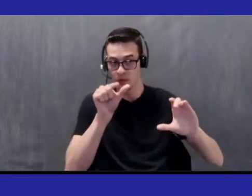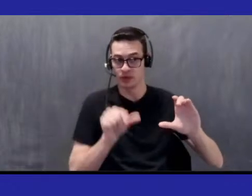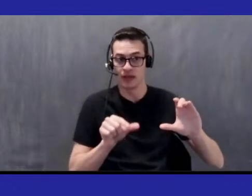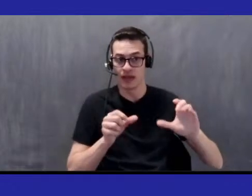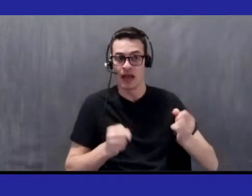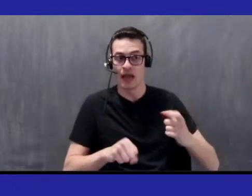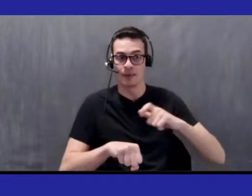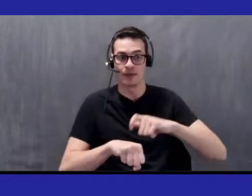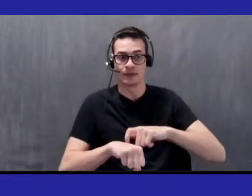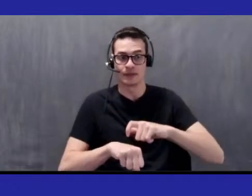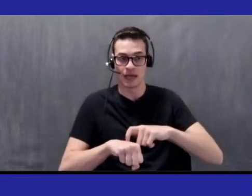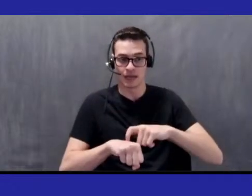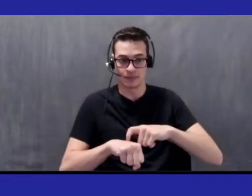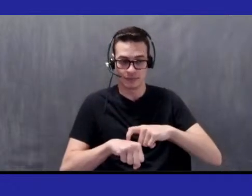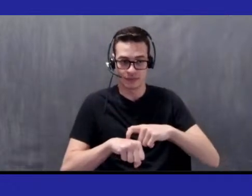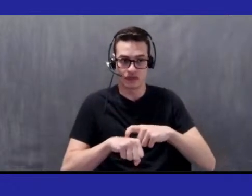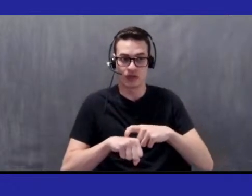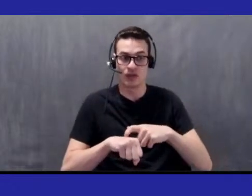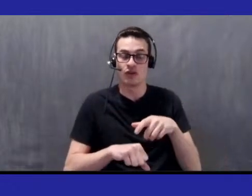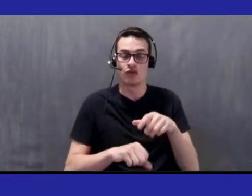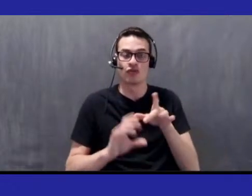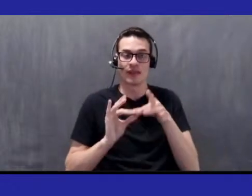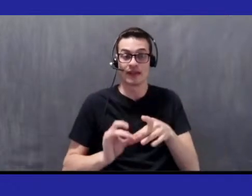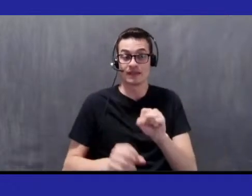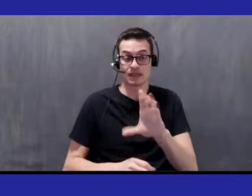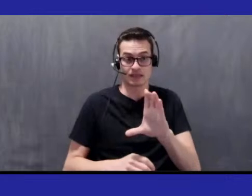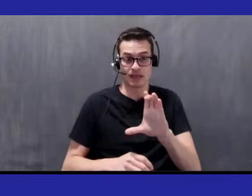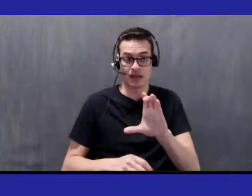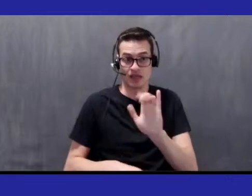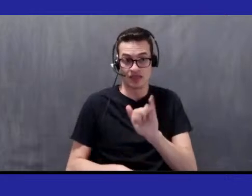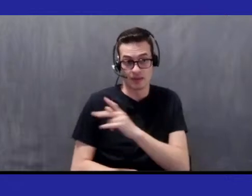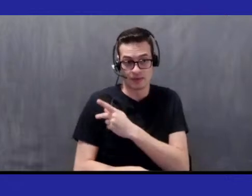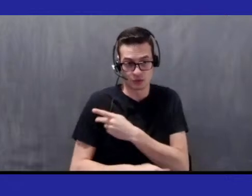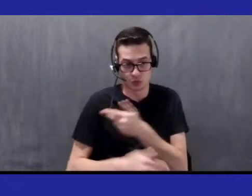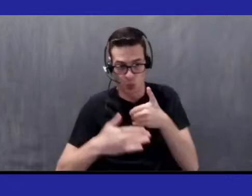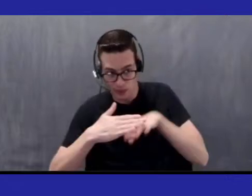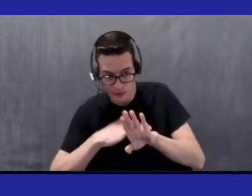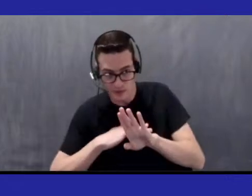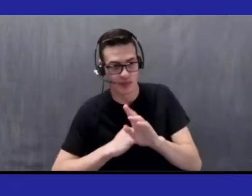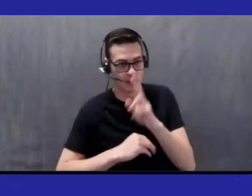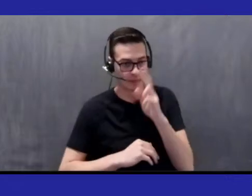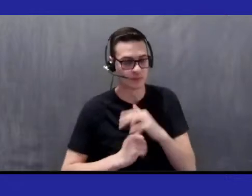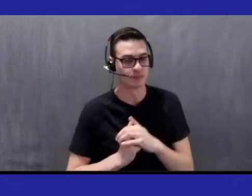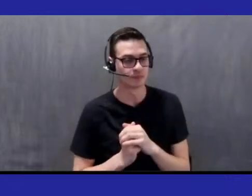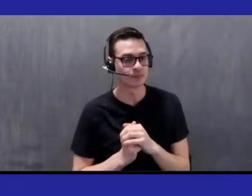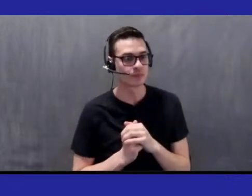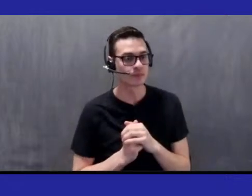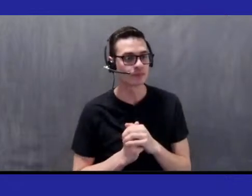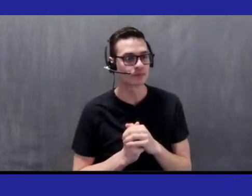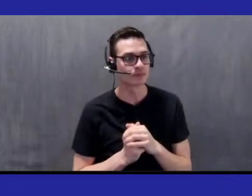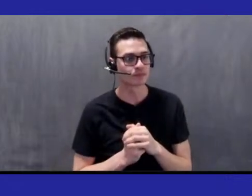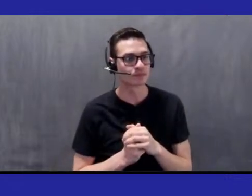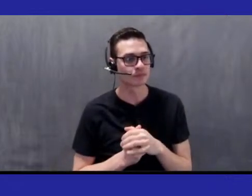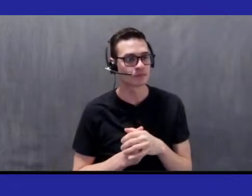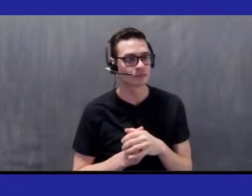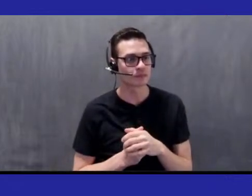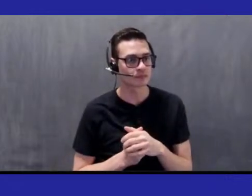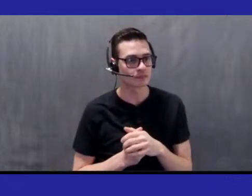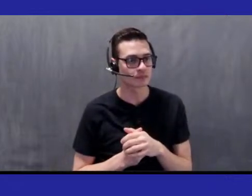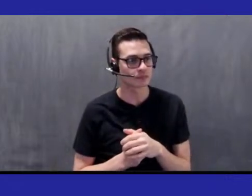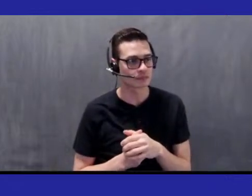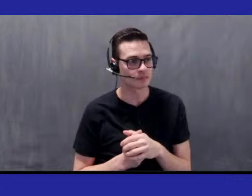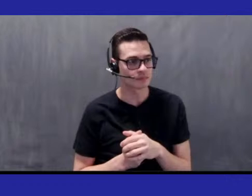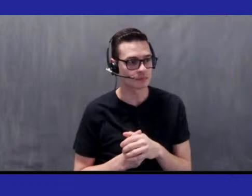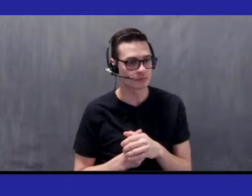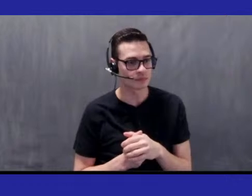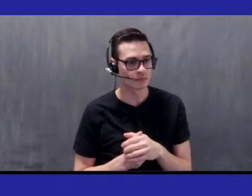cell related admissions. So a couple things I want to point out here. One is